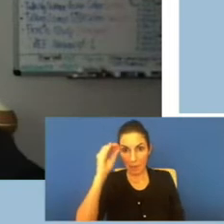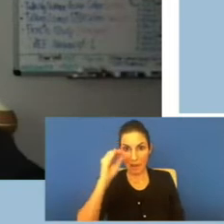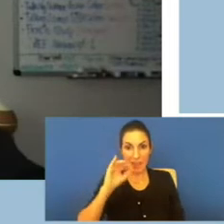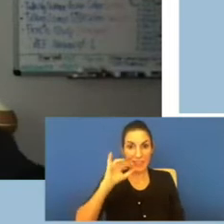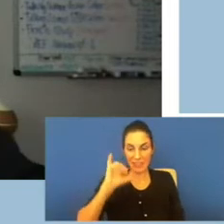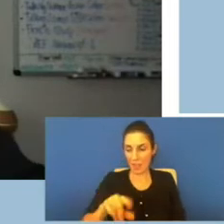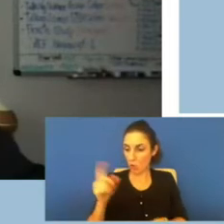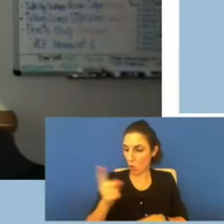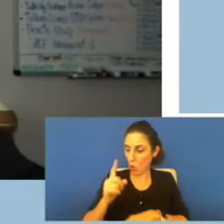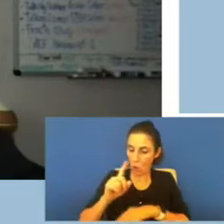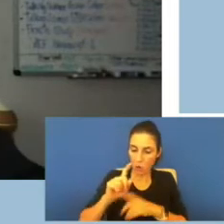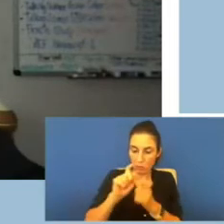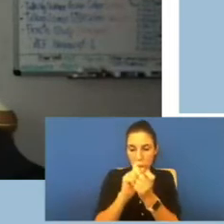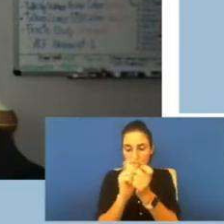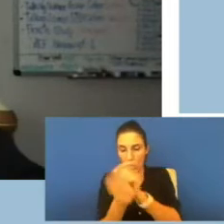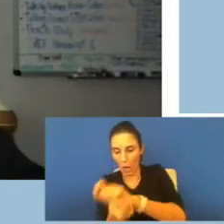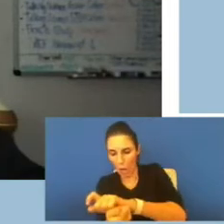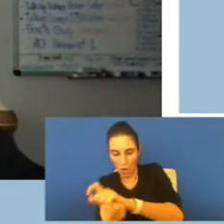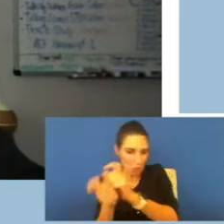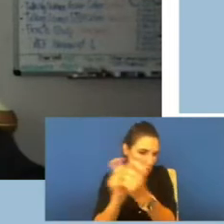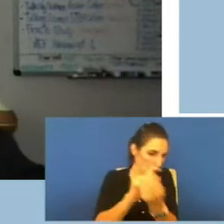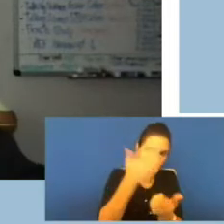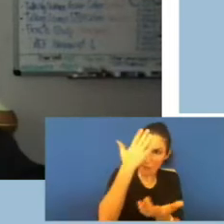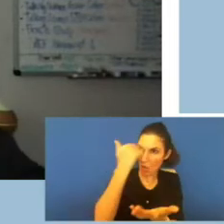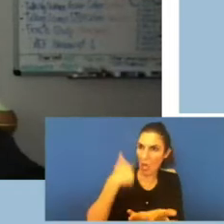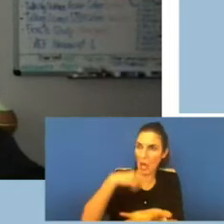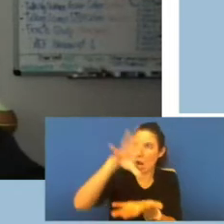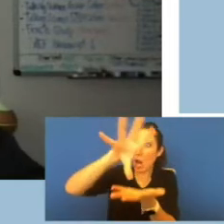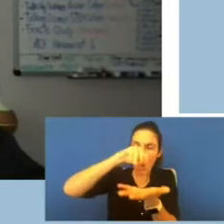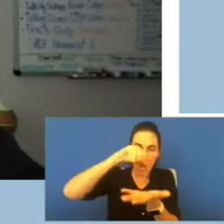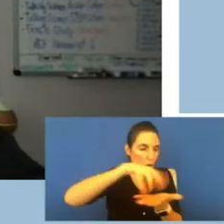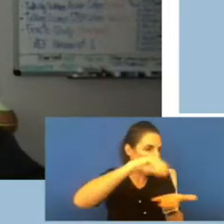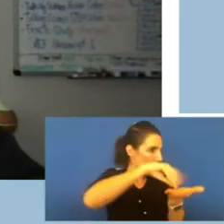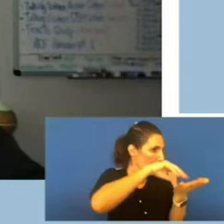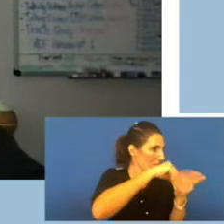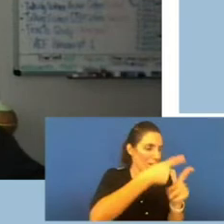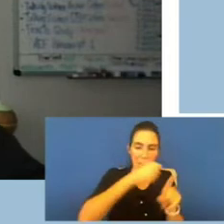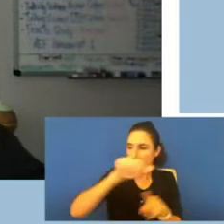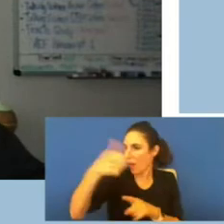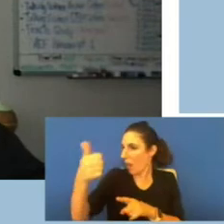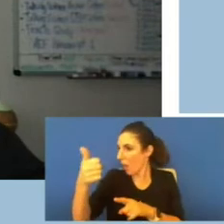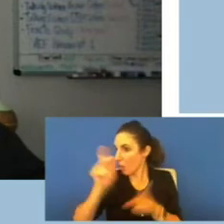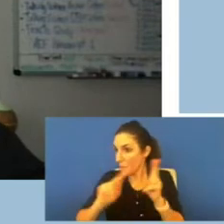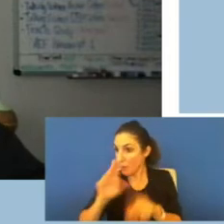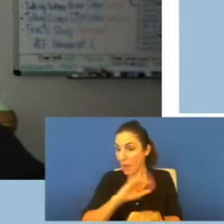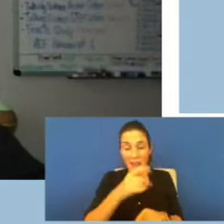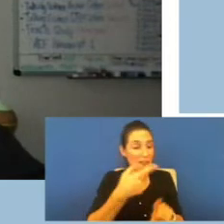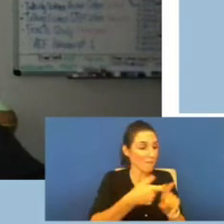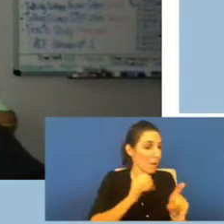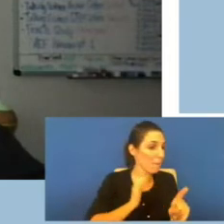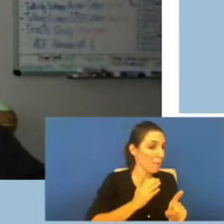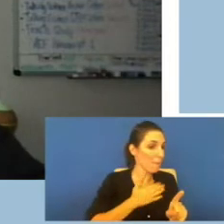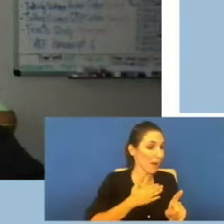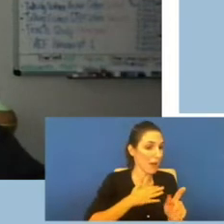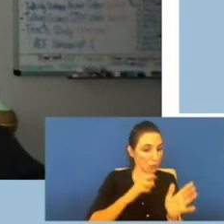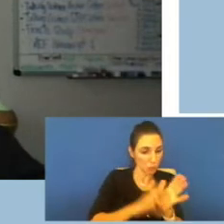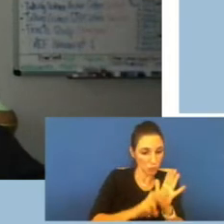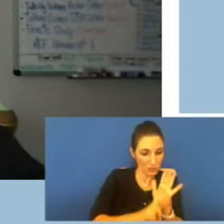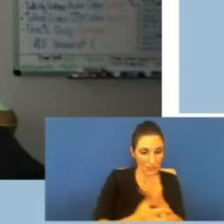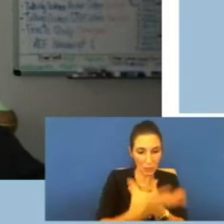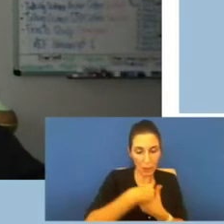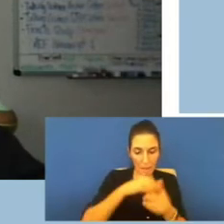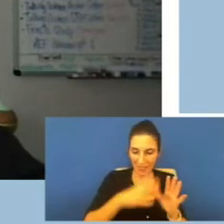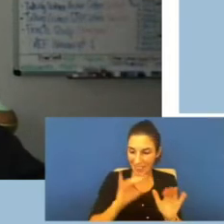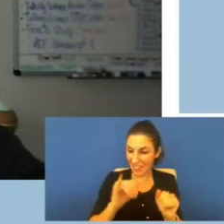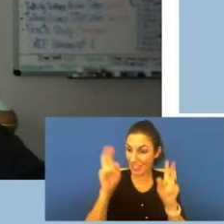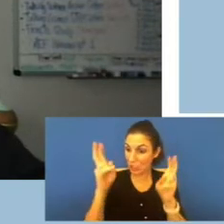and evolving as I learn from those around me and from my research participants. That said, these issues are important to me because